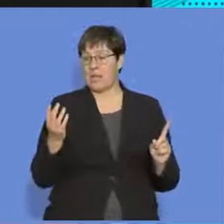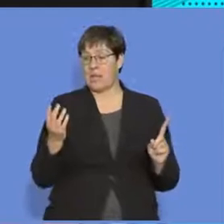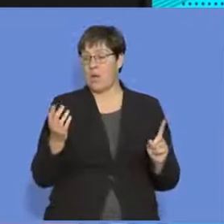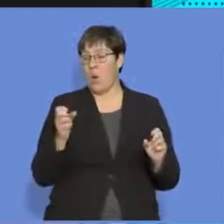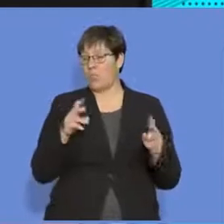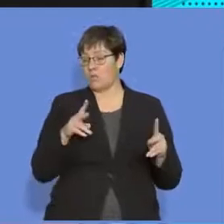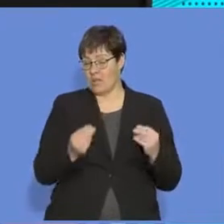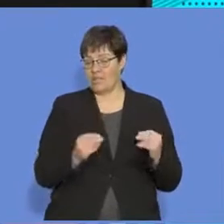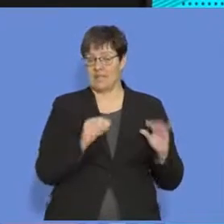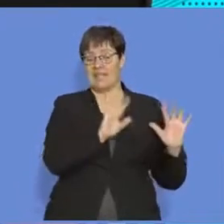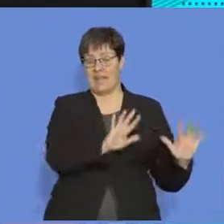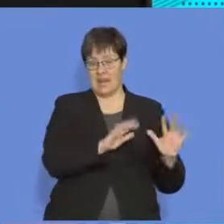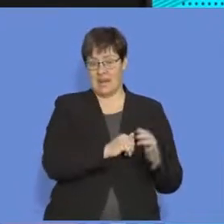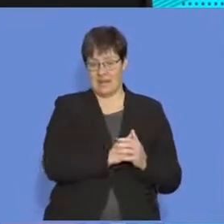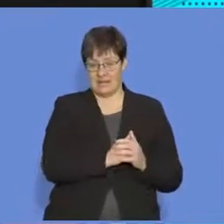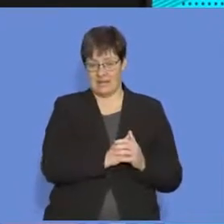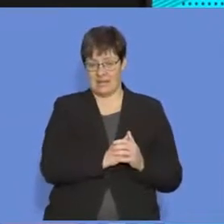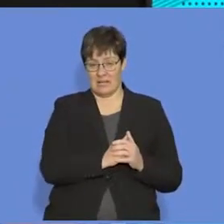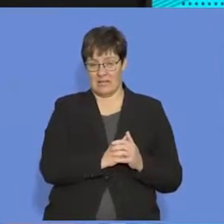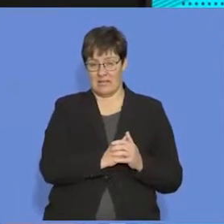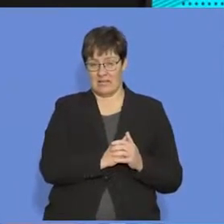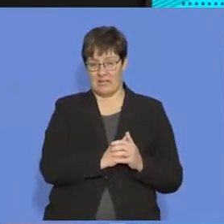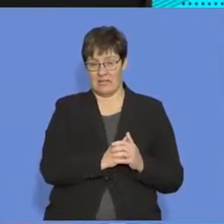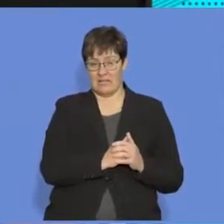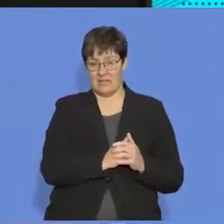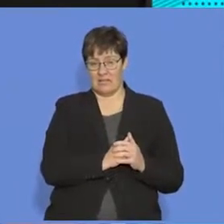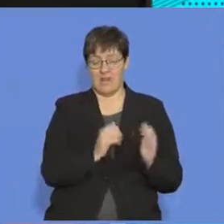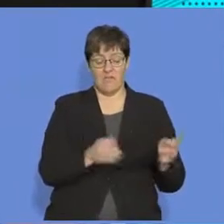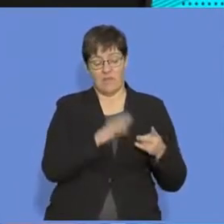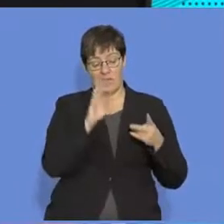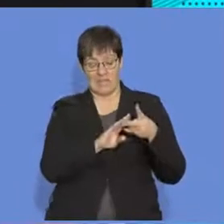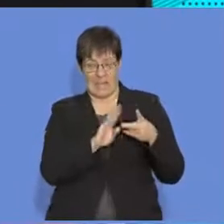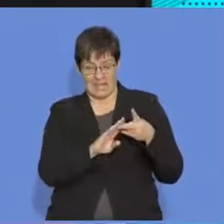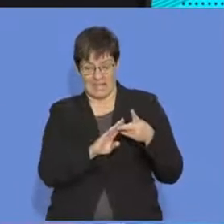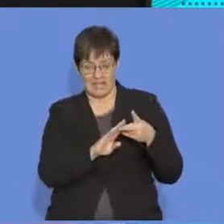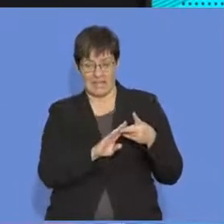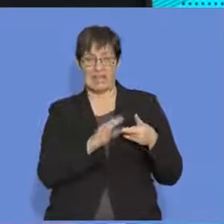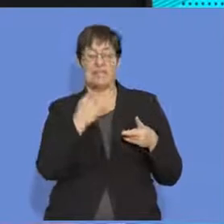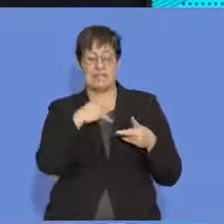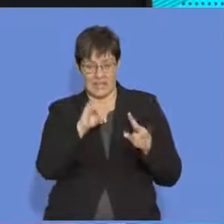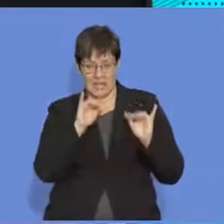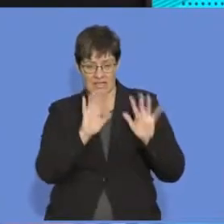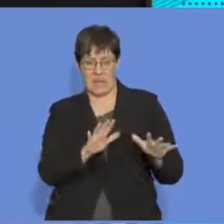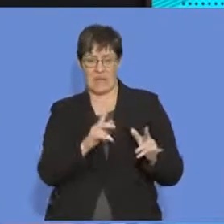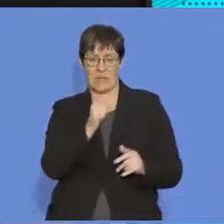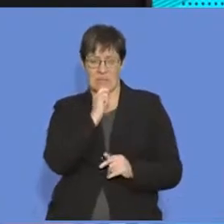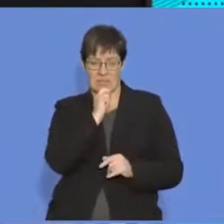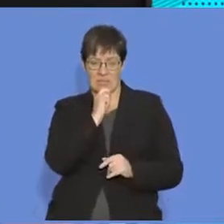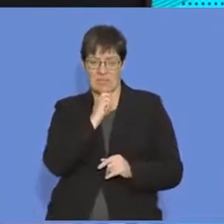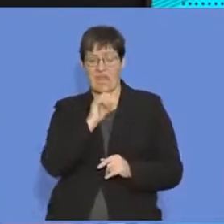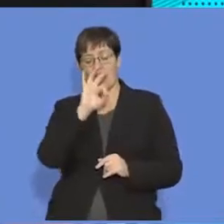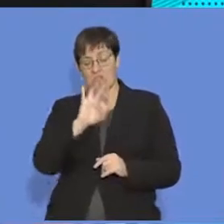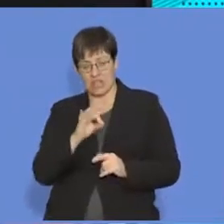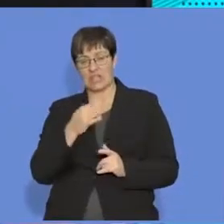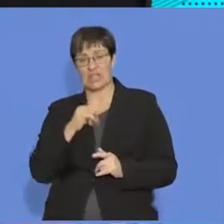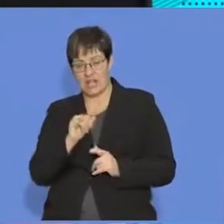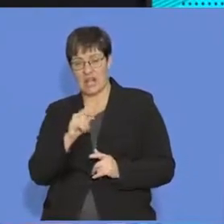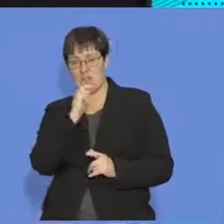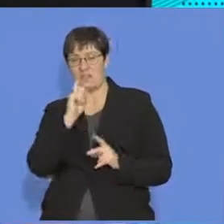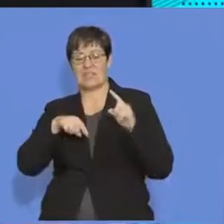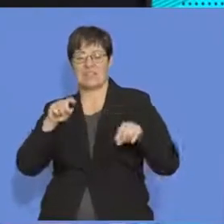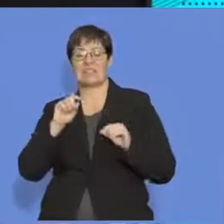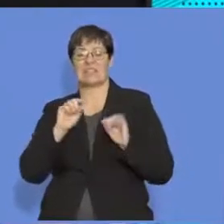chances are there? It's 10, because I can repeat. For the second one, I can still use 10. For the